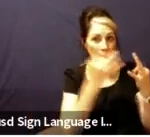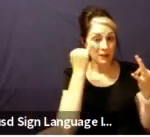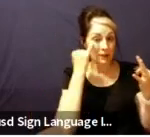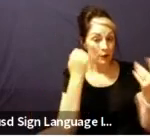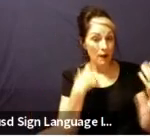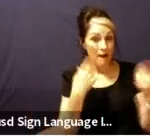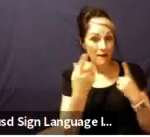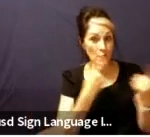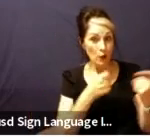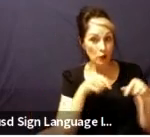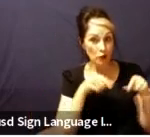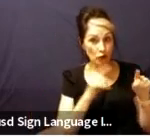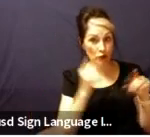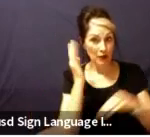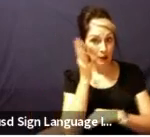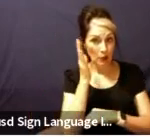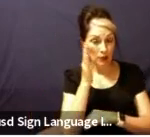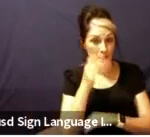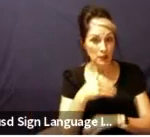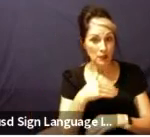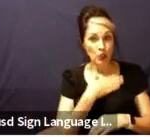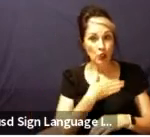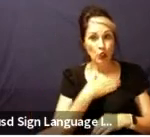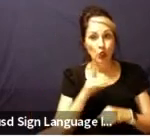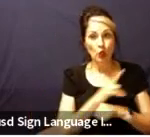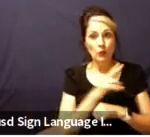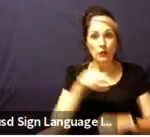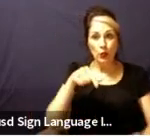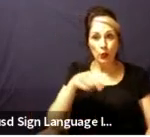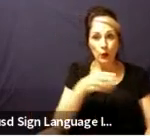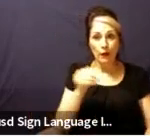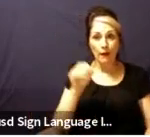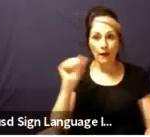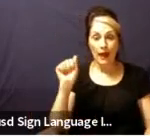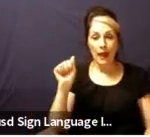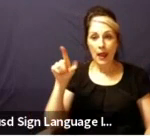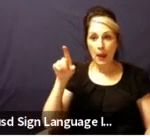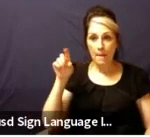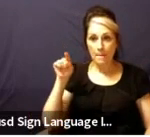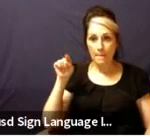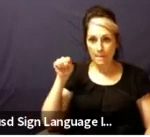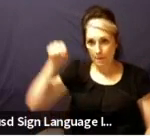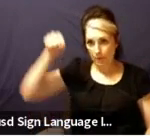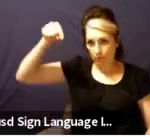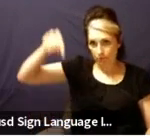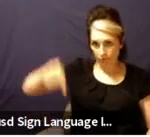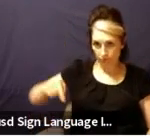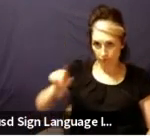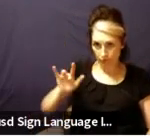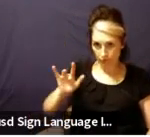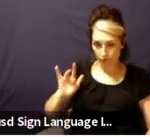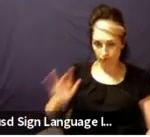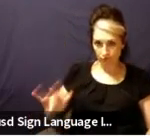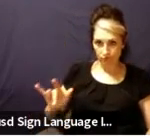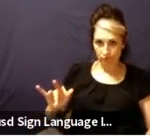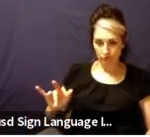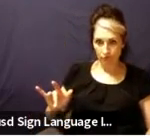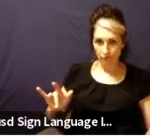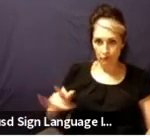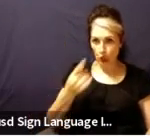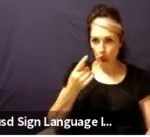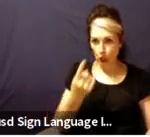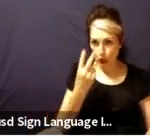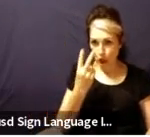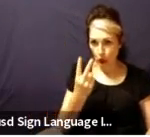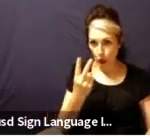the presentation, please use the Q&A button at the bottom of your screen. It's 2 word bubbles